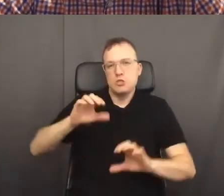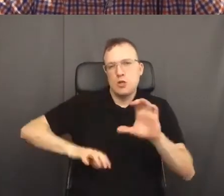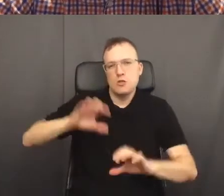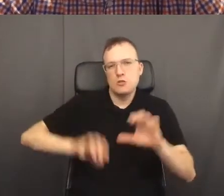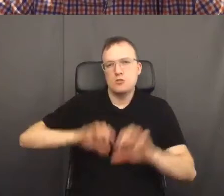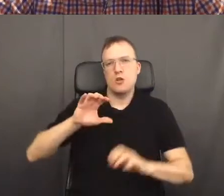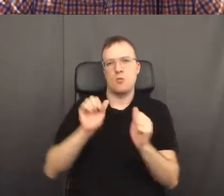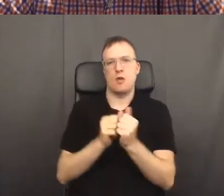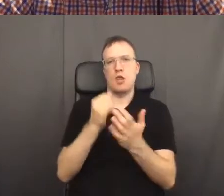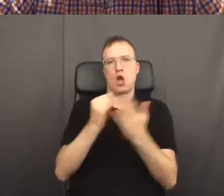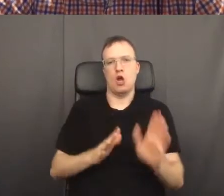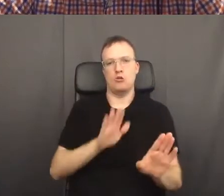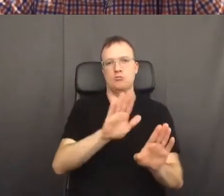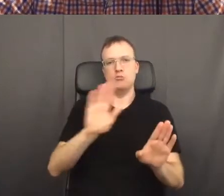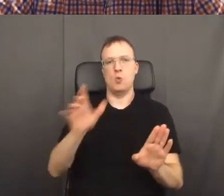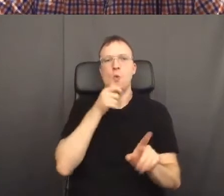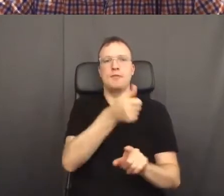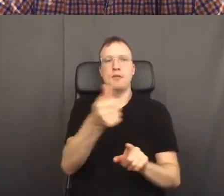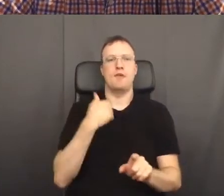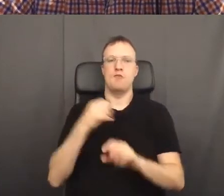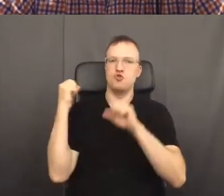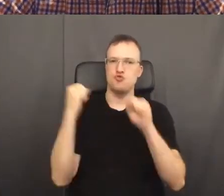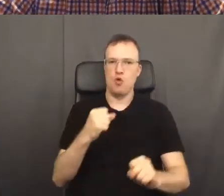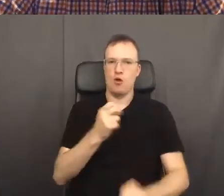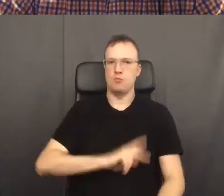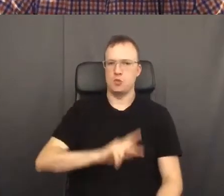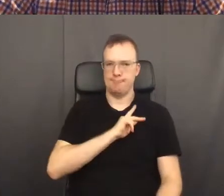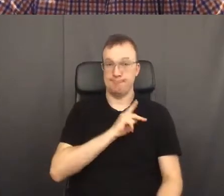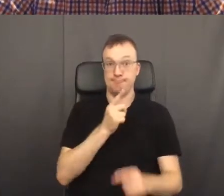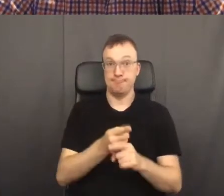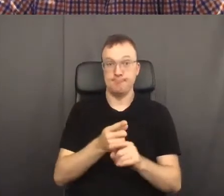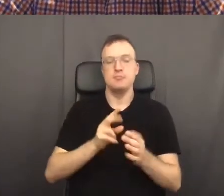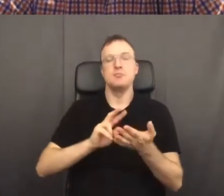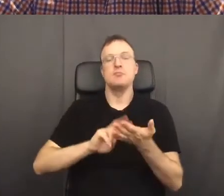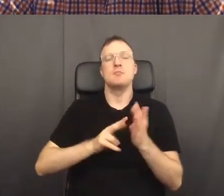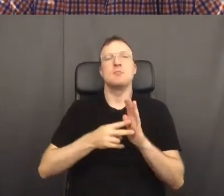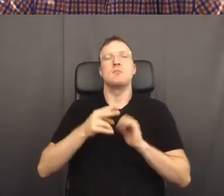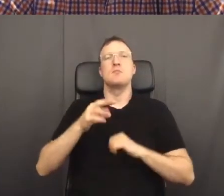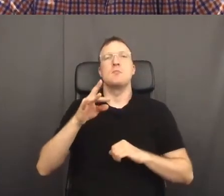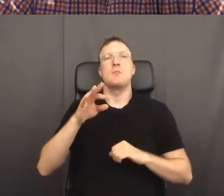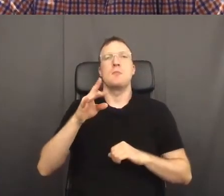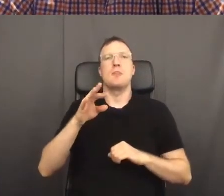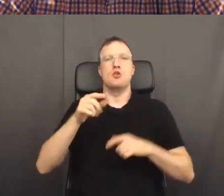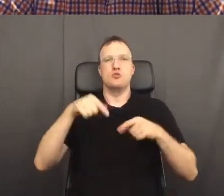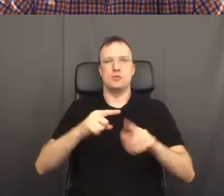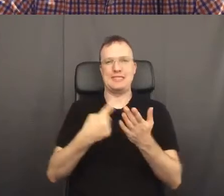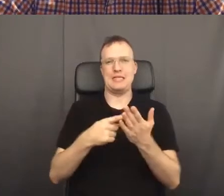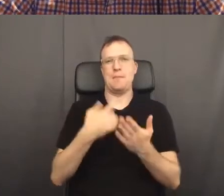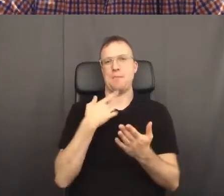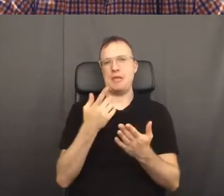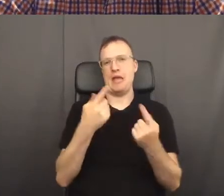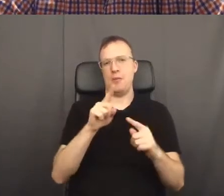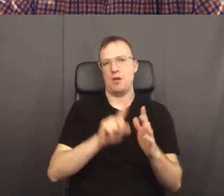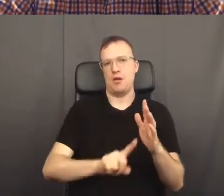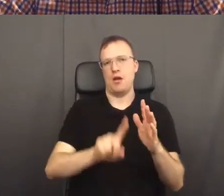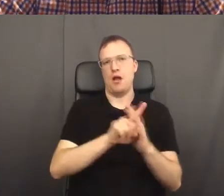who manifest strong personalities. And in our discussion, oftentimes it becomes a